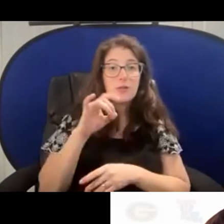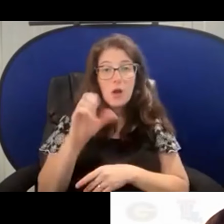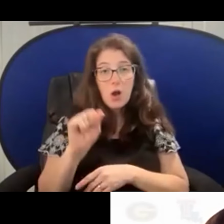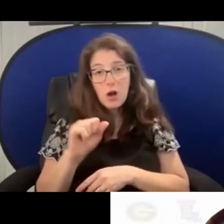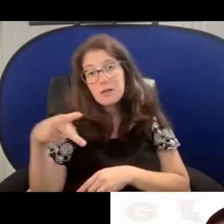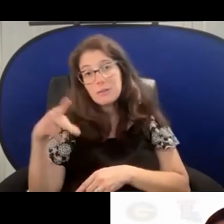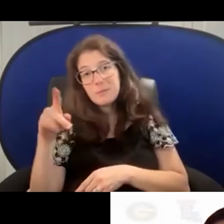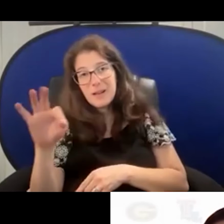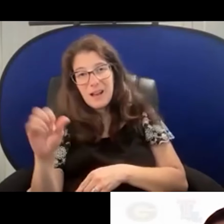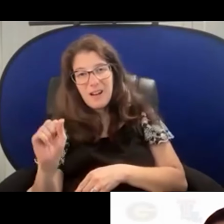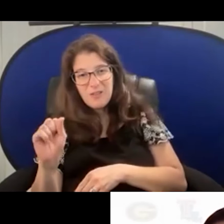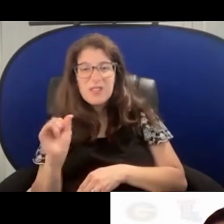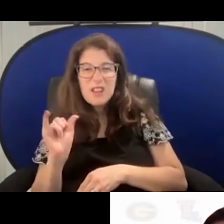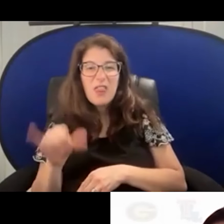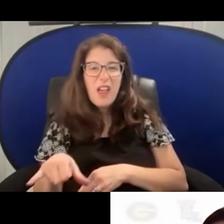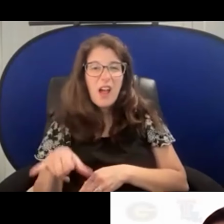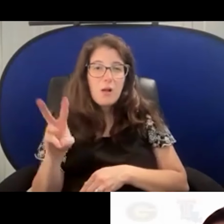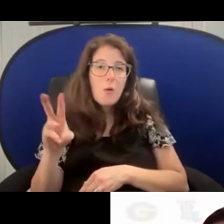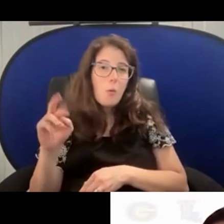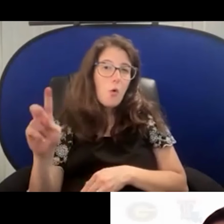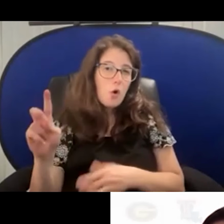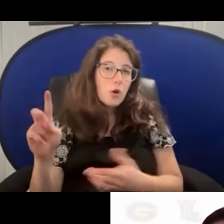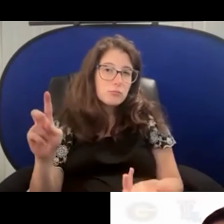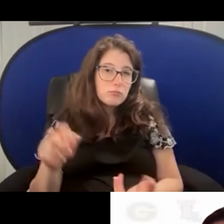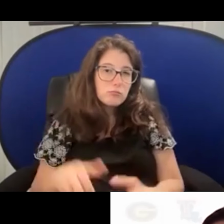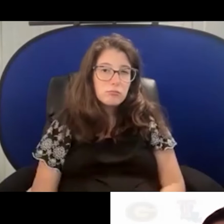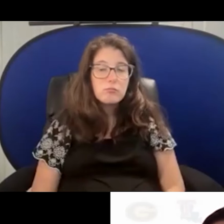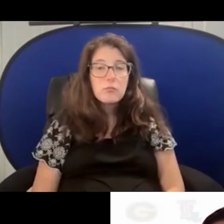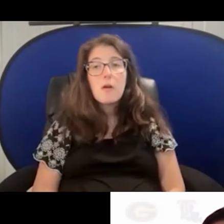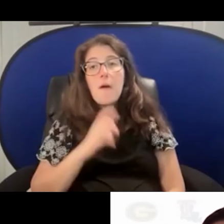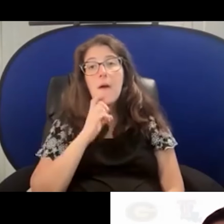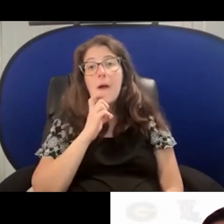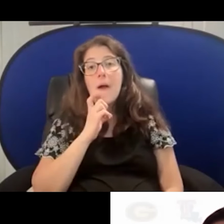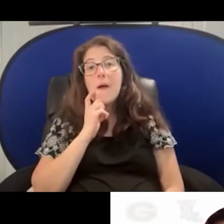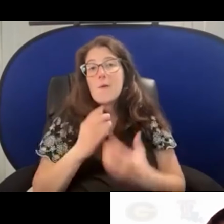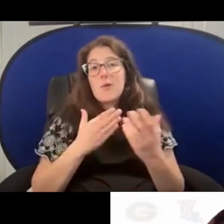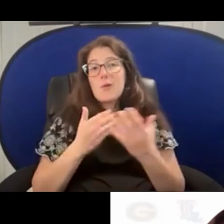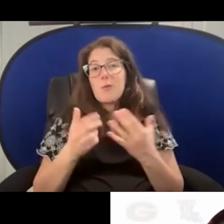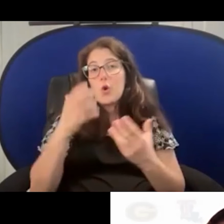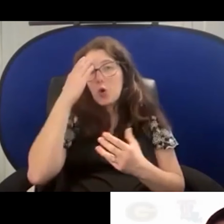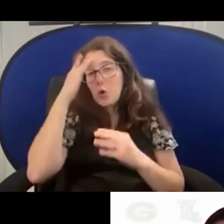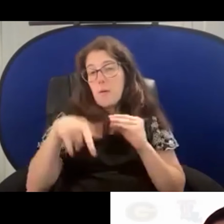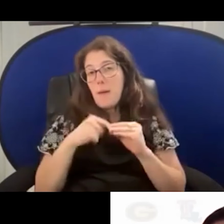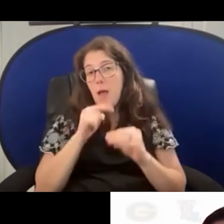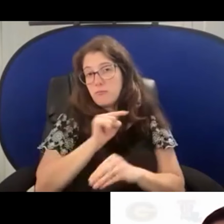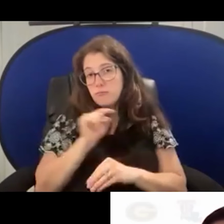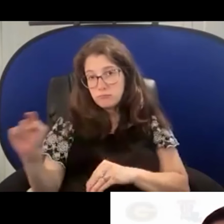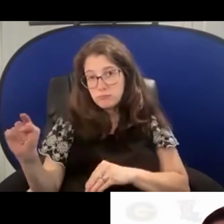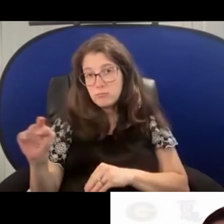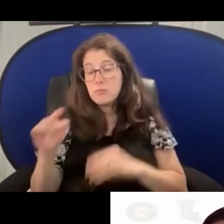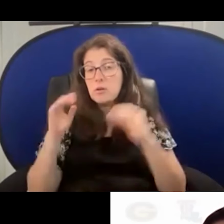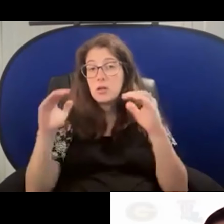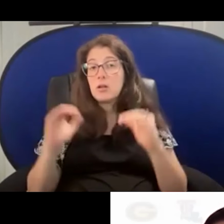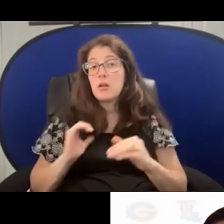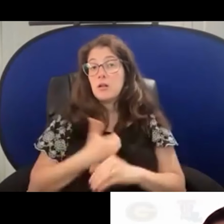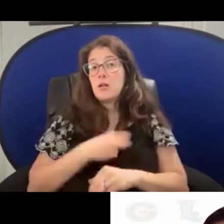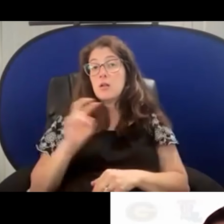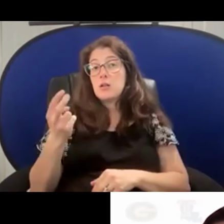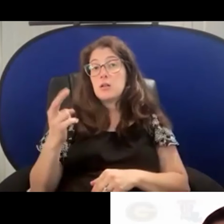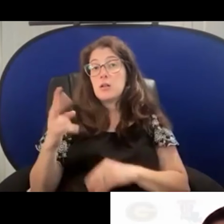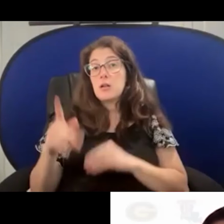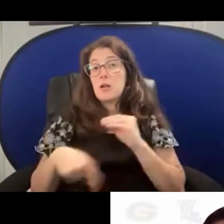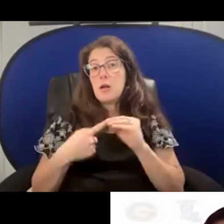sorts of things. So Word, PDFs, anything that you'd want to know about that. And our second one was about